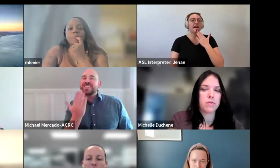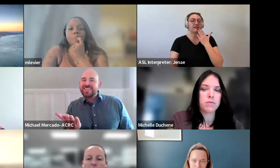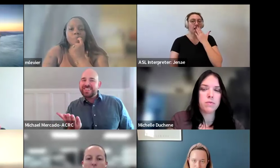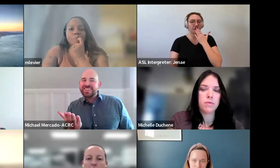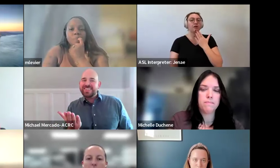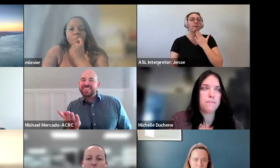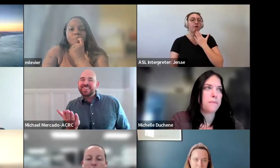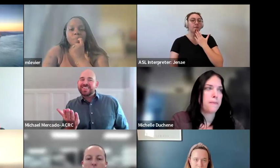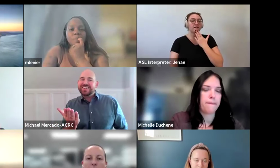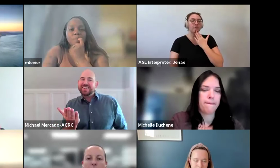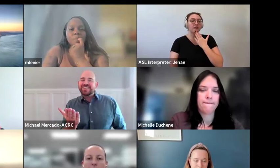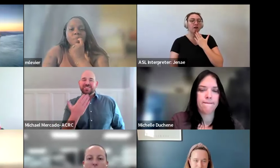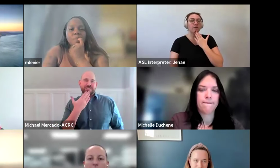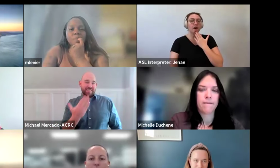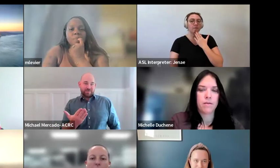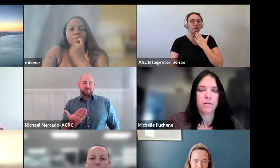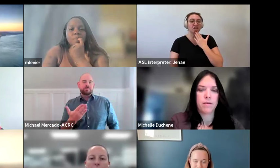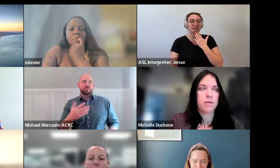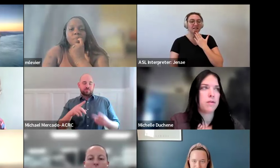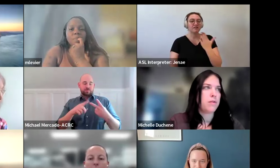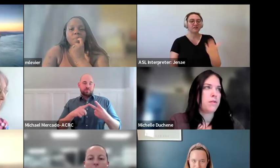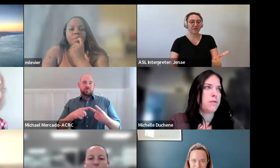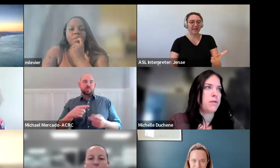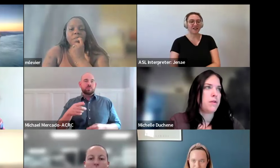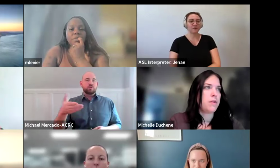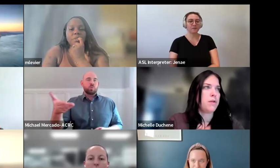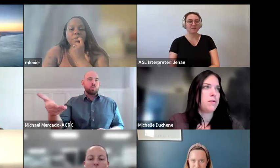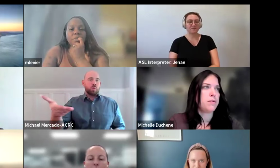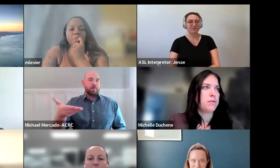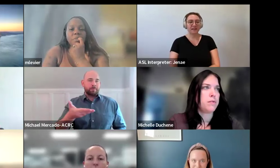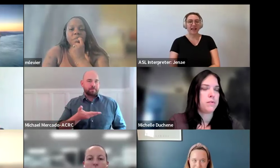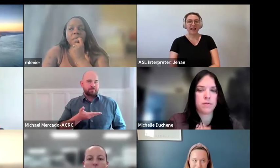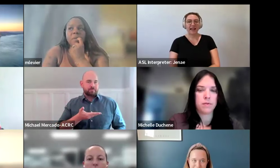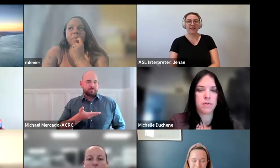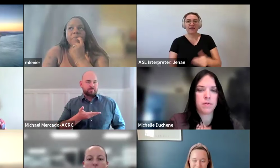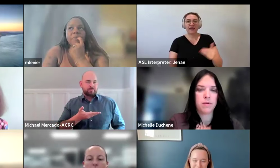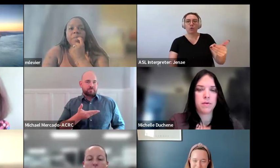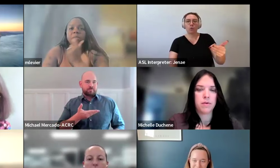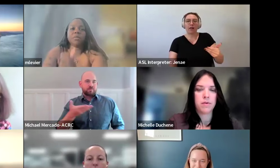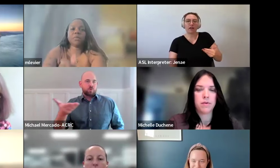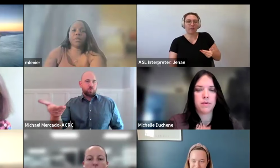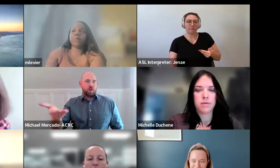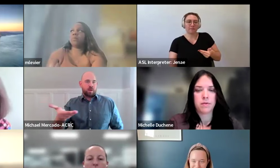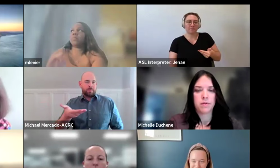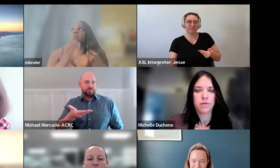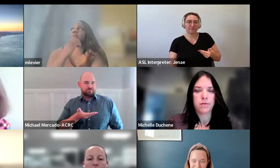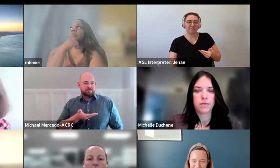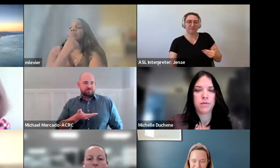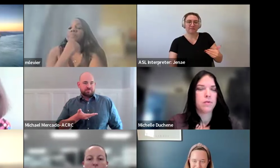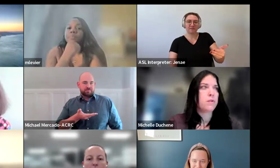And so yeah, it's not going to be on your mouth, but it's going to be on the bottom of your chin. So thank you. And then